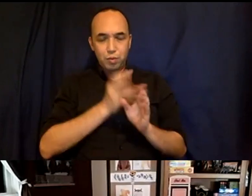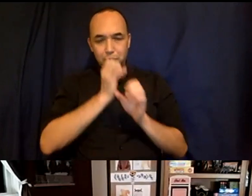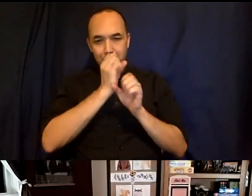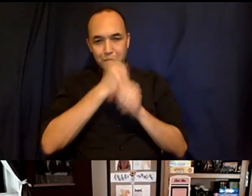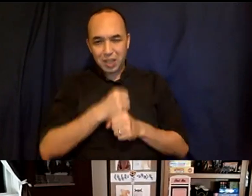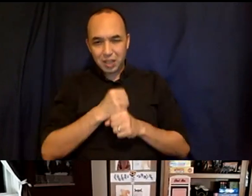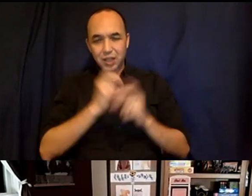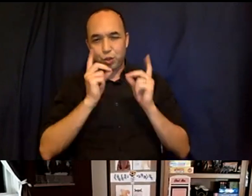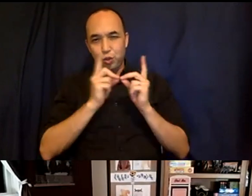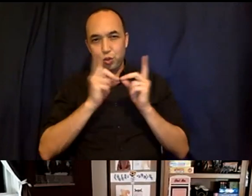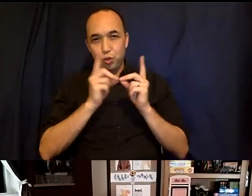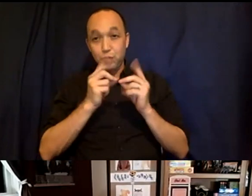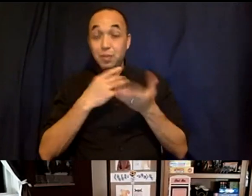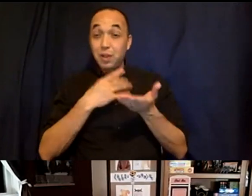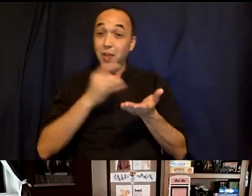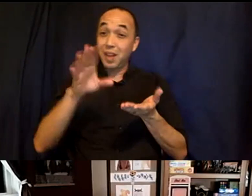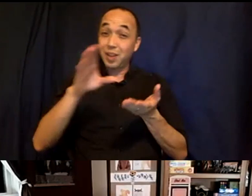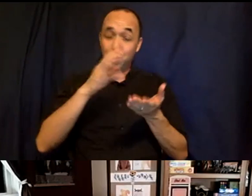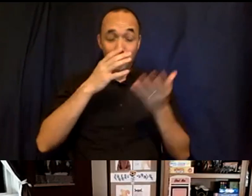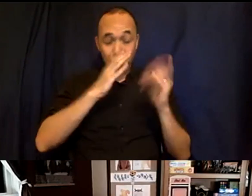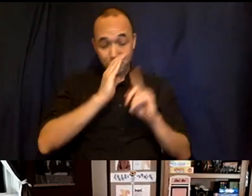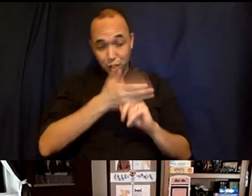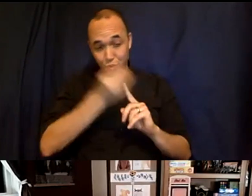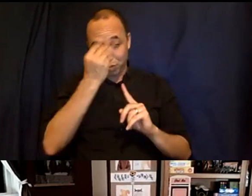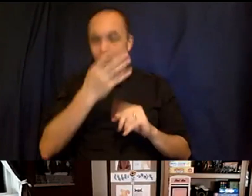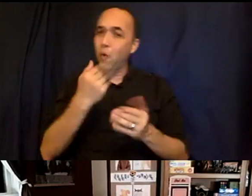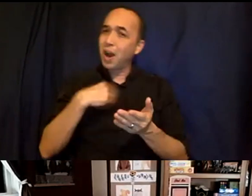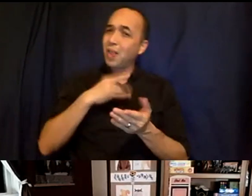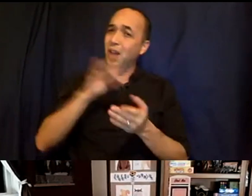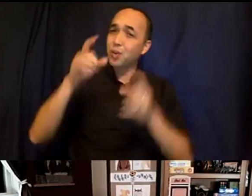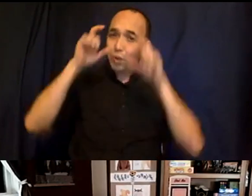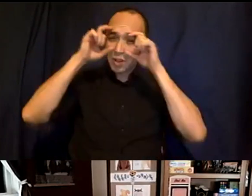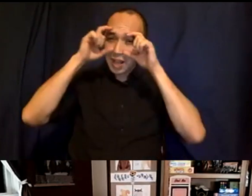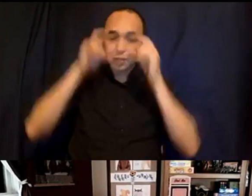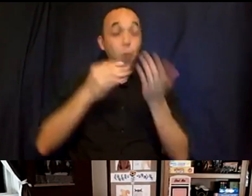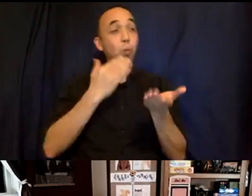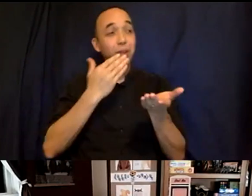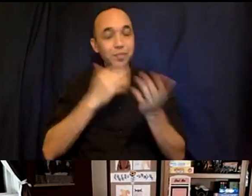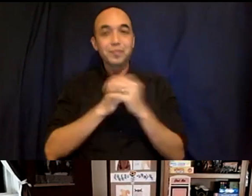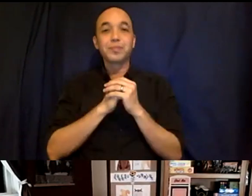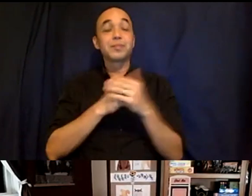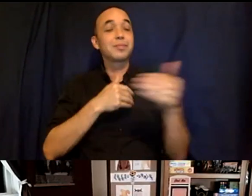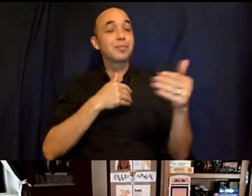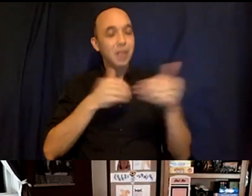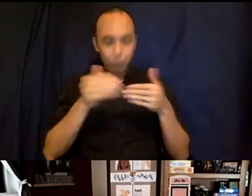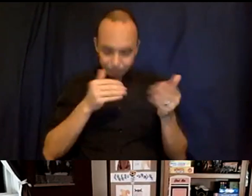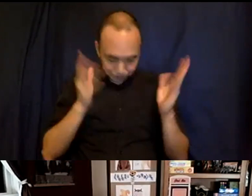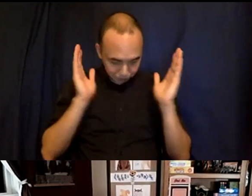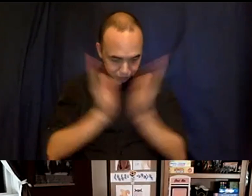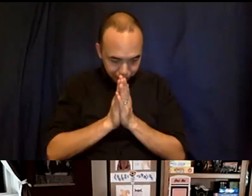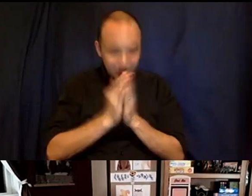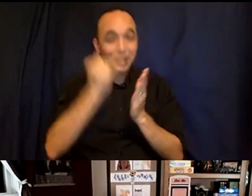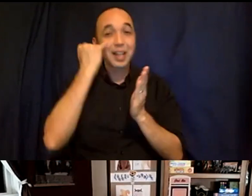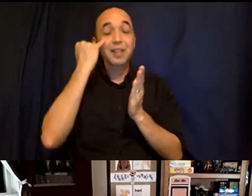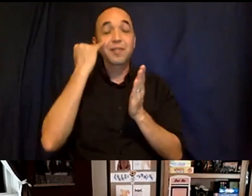By the way, I like your glasses. Thank you. Anyways, so supposedly if I were to join in